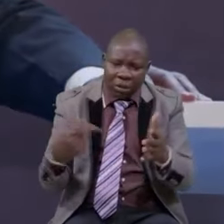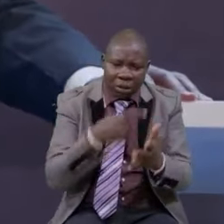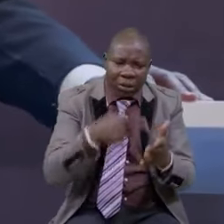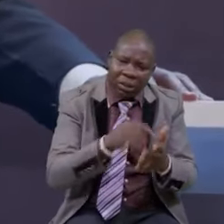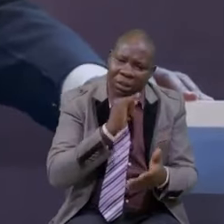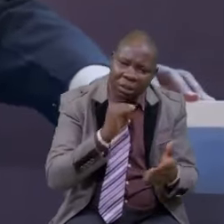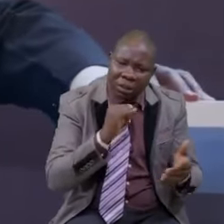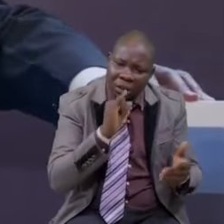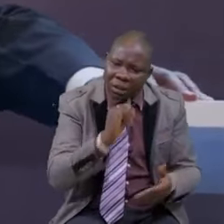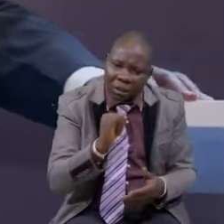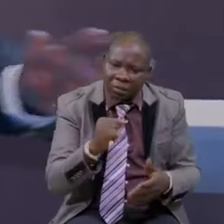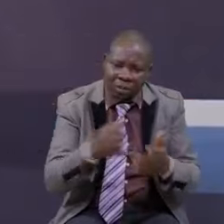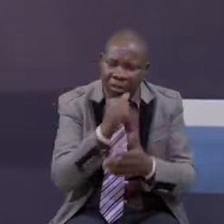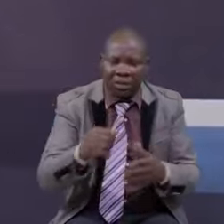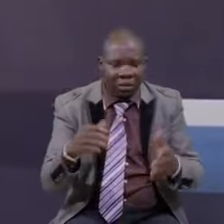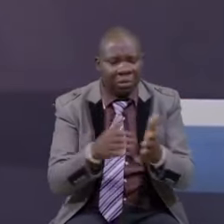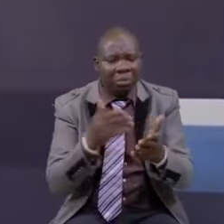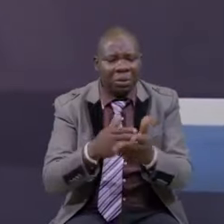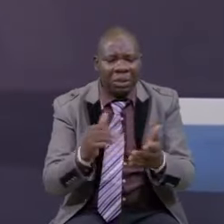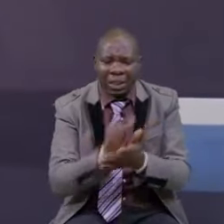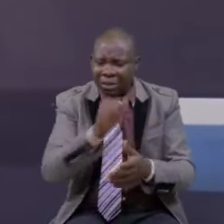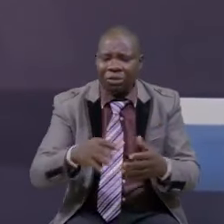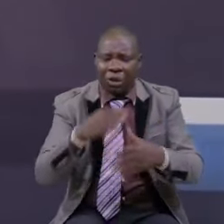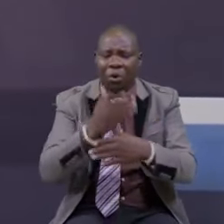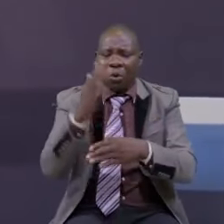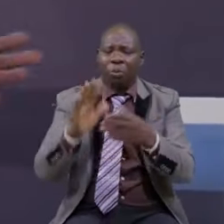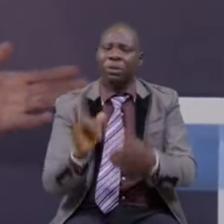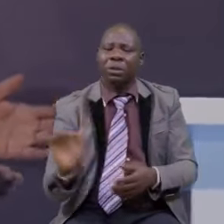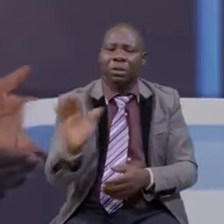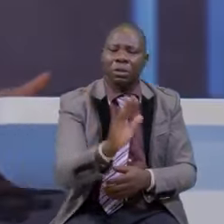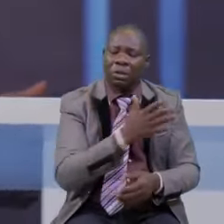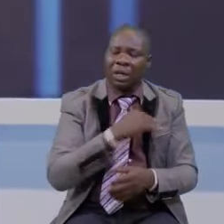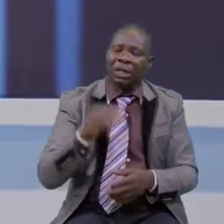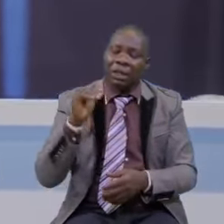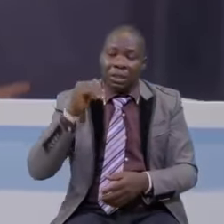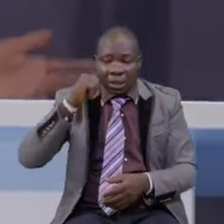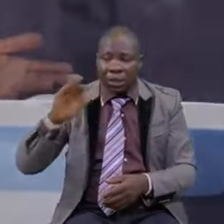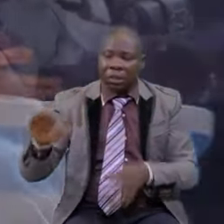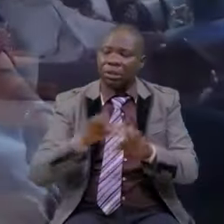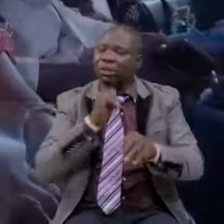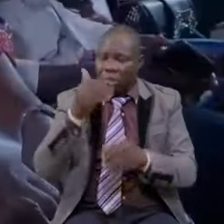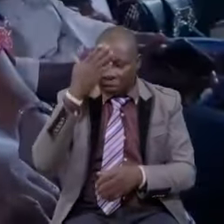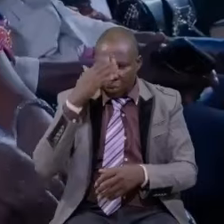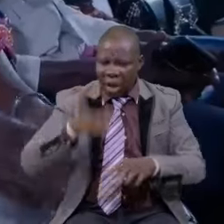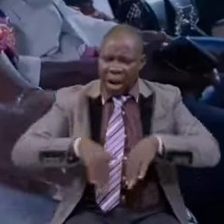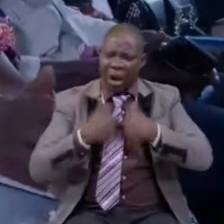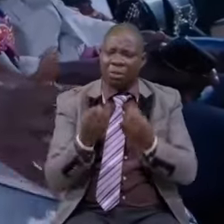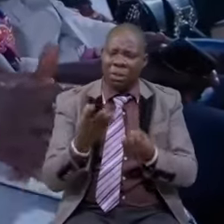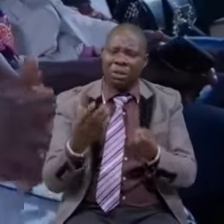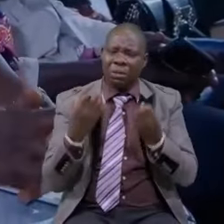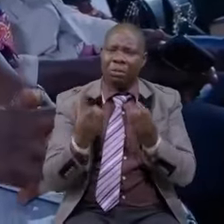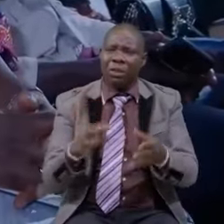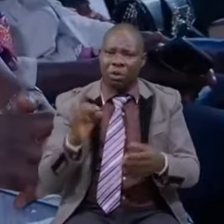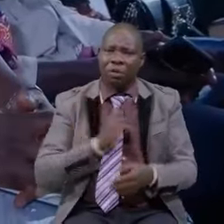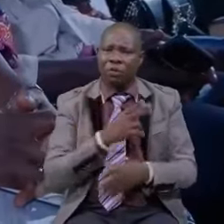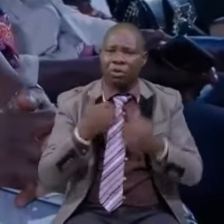completely yours. But she did not know. How many of us have all the inheritance the Lord has given us by his